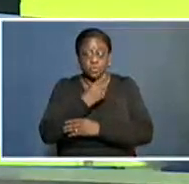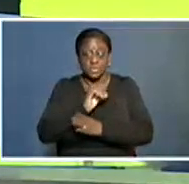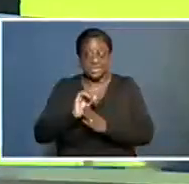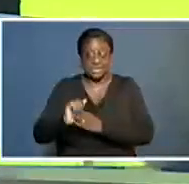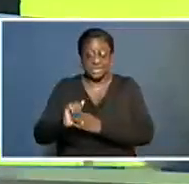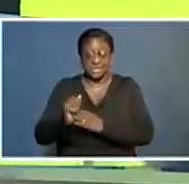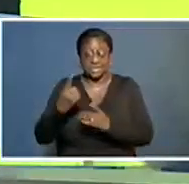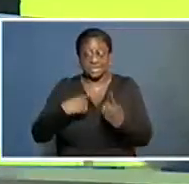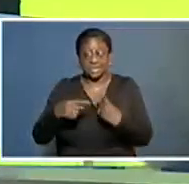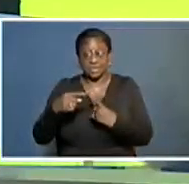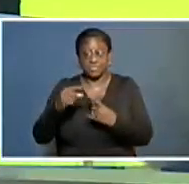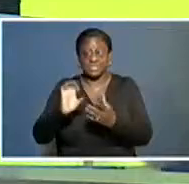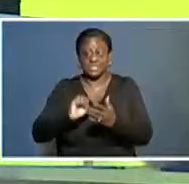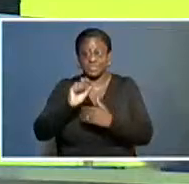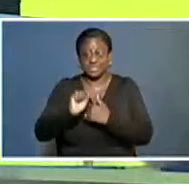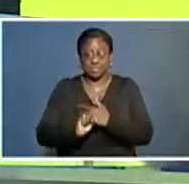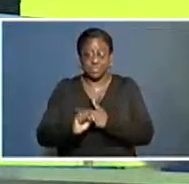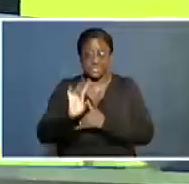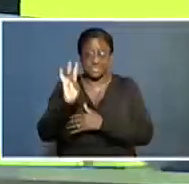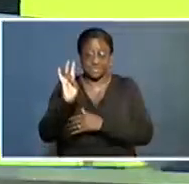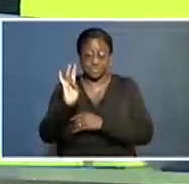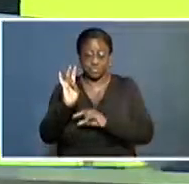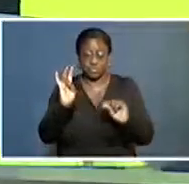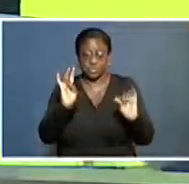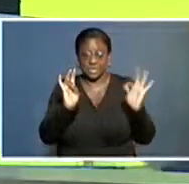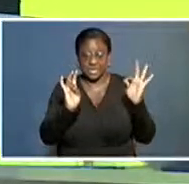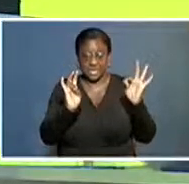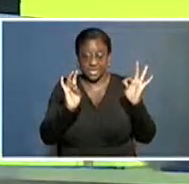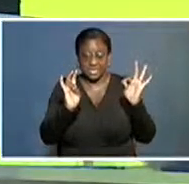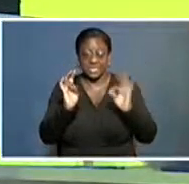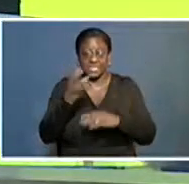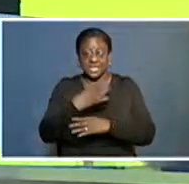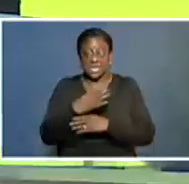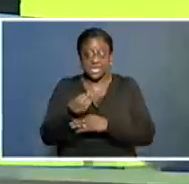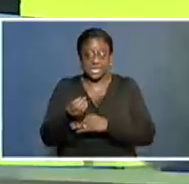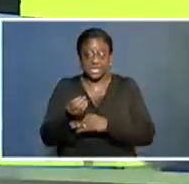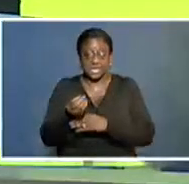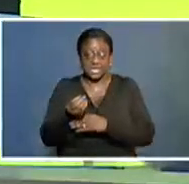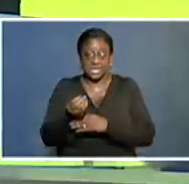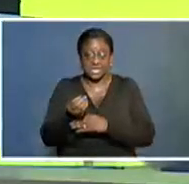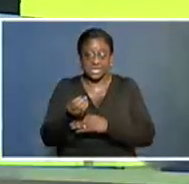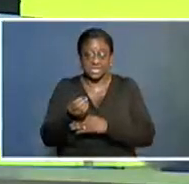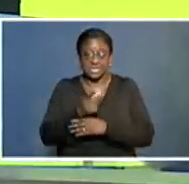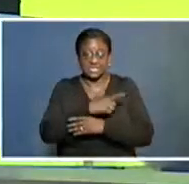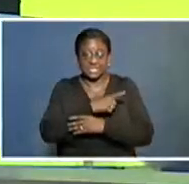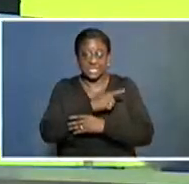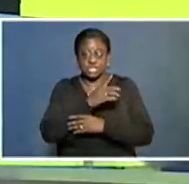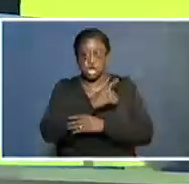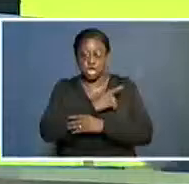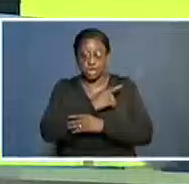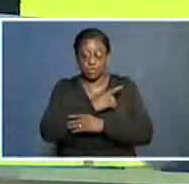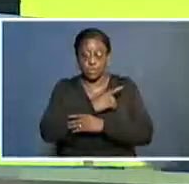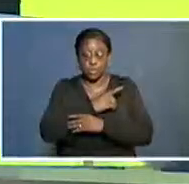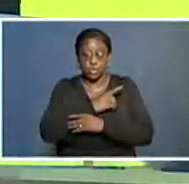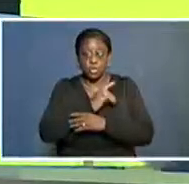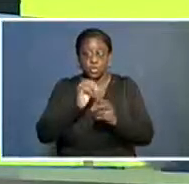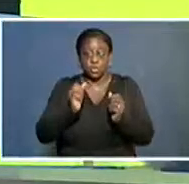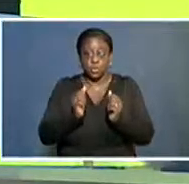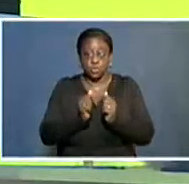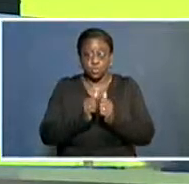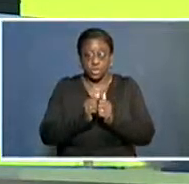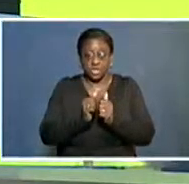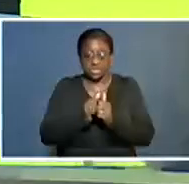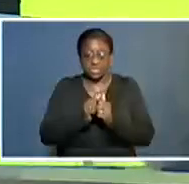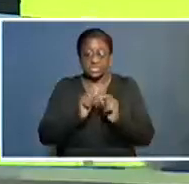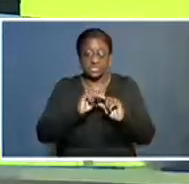from September 7th through the 9th, accompanied by Acting Director General of Tourism, Latia Duncombe, along with a sales and